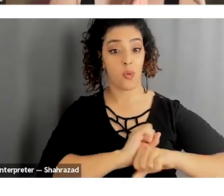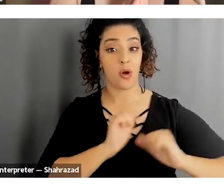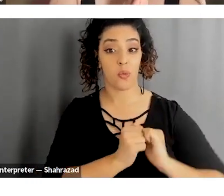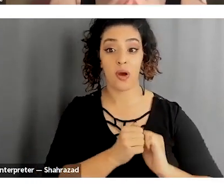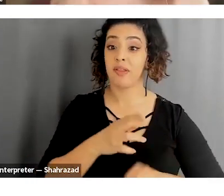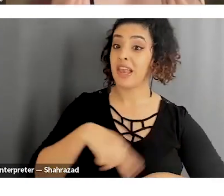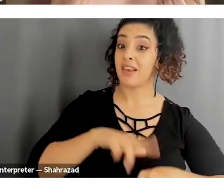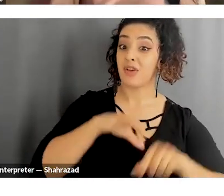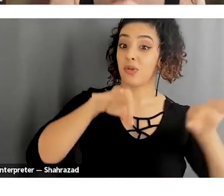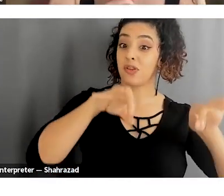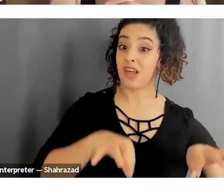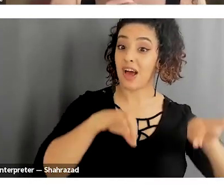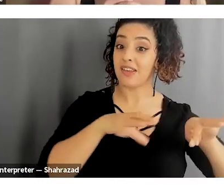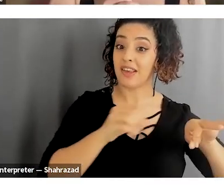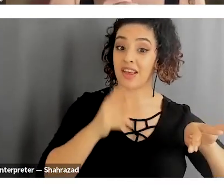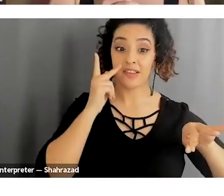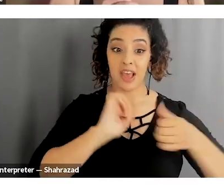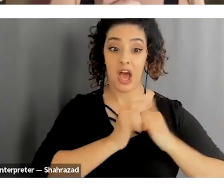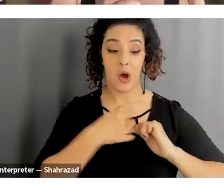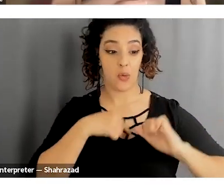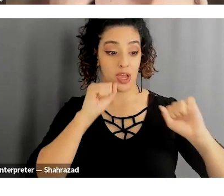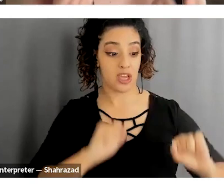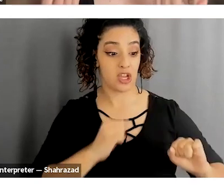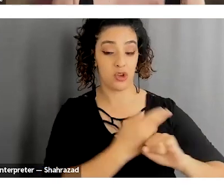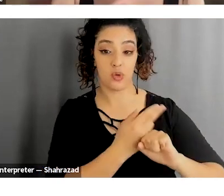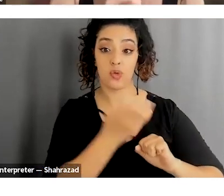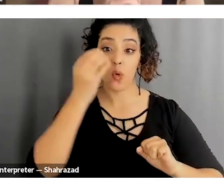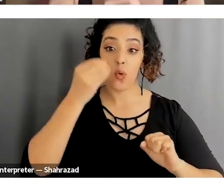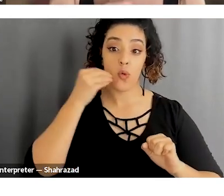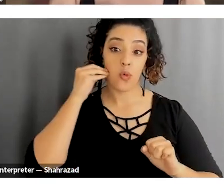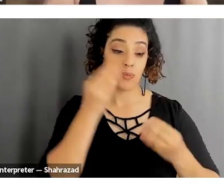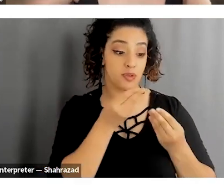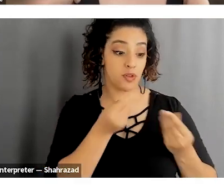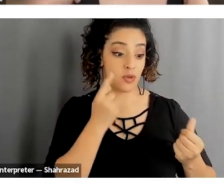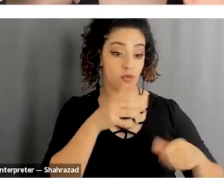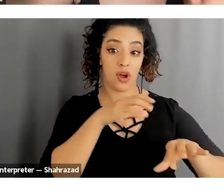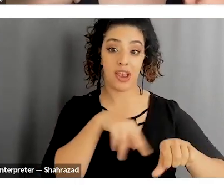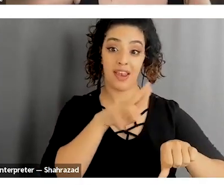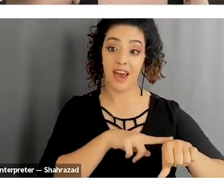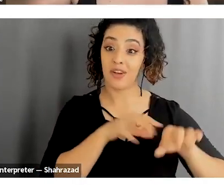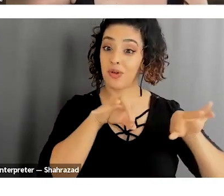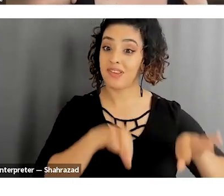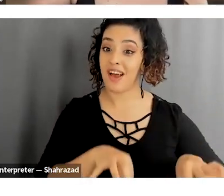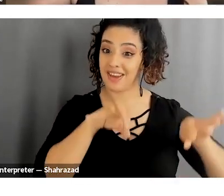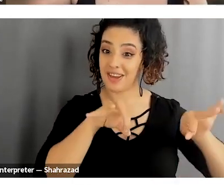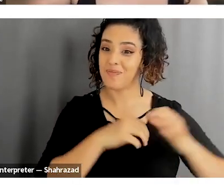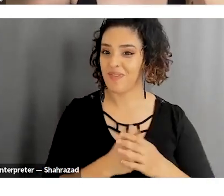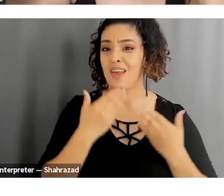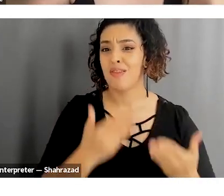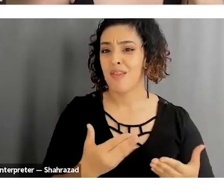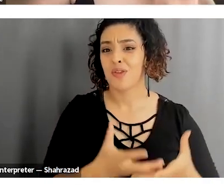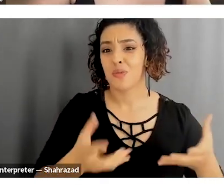about, basically at-home solutions for natural dyeing. Thank you so much for being here. I'm going to go off